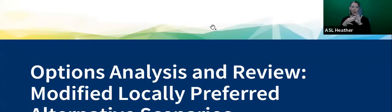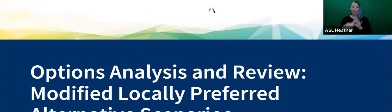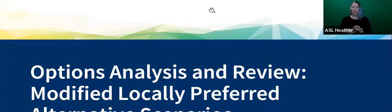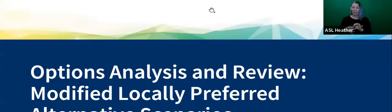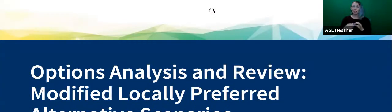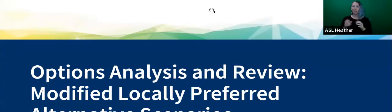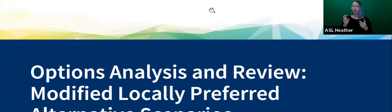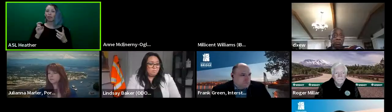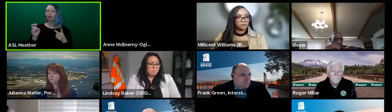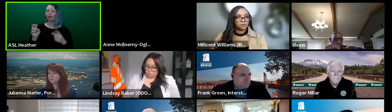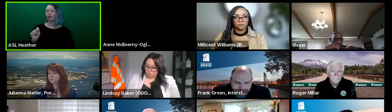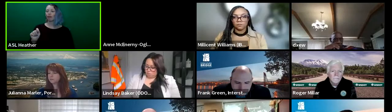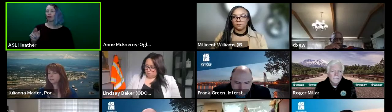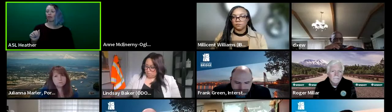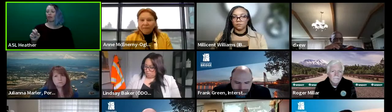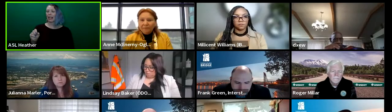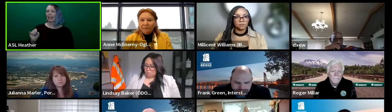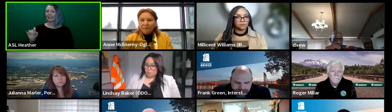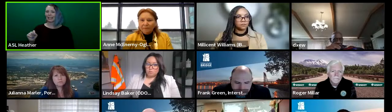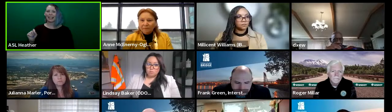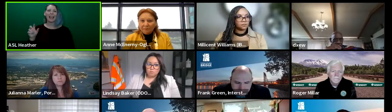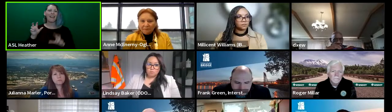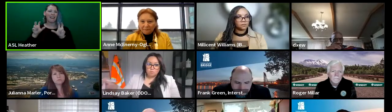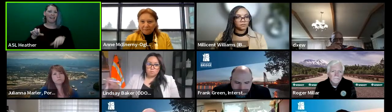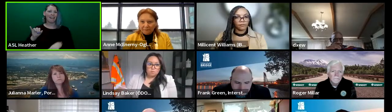transit investment.